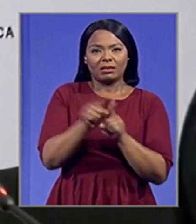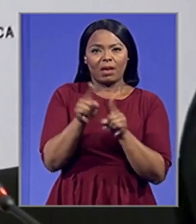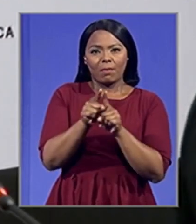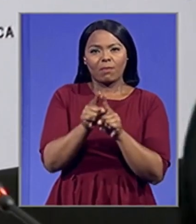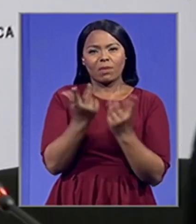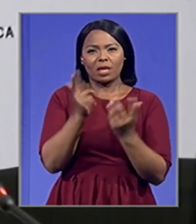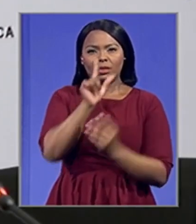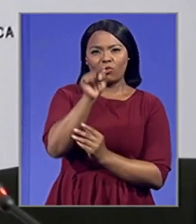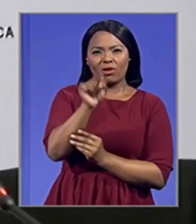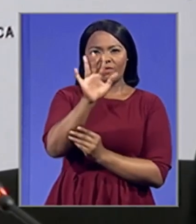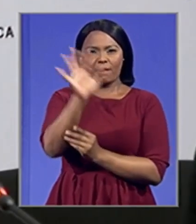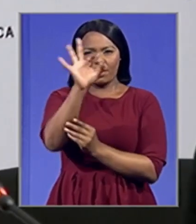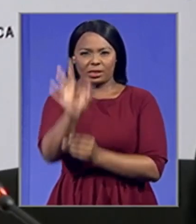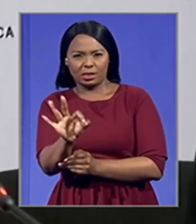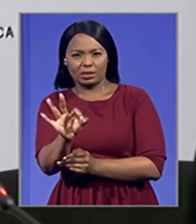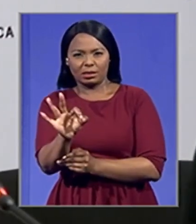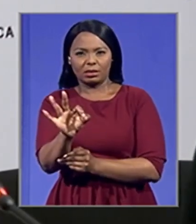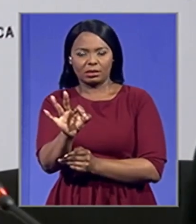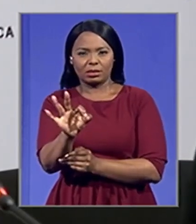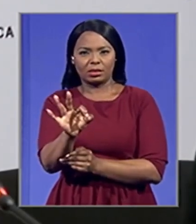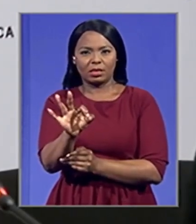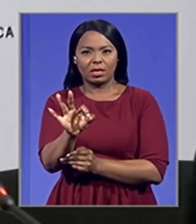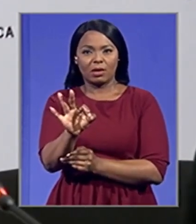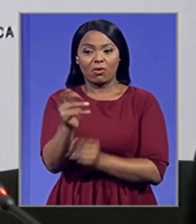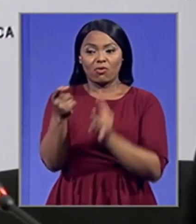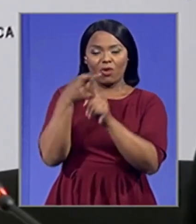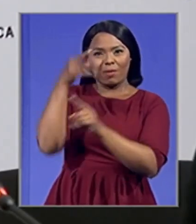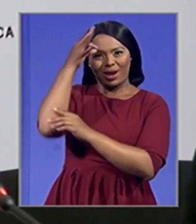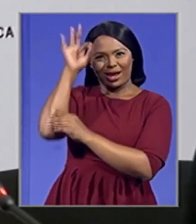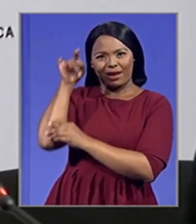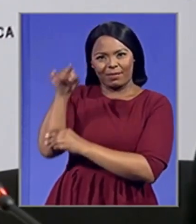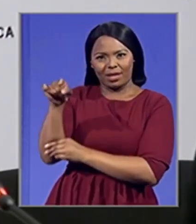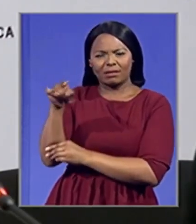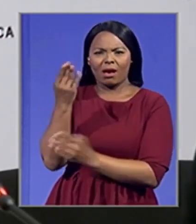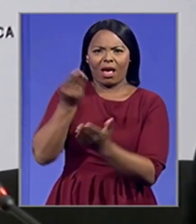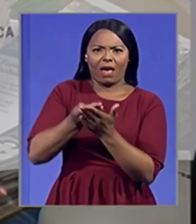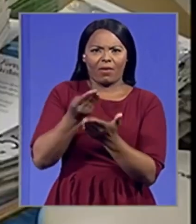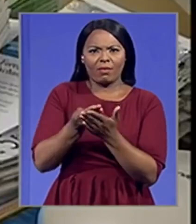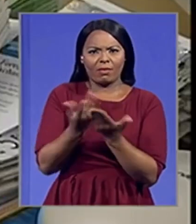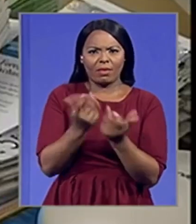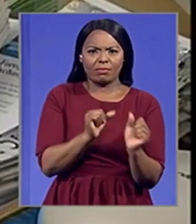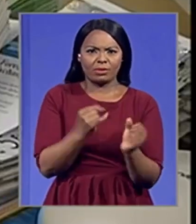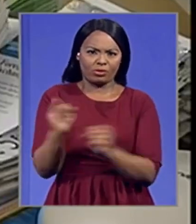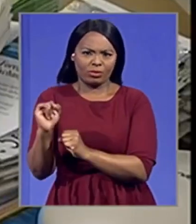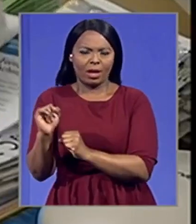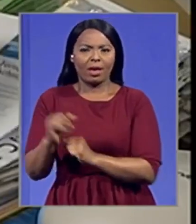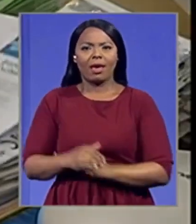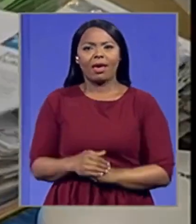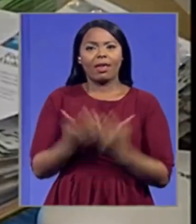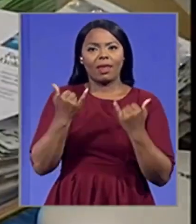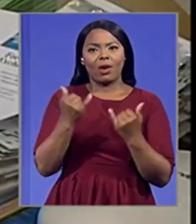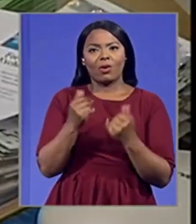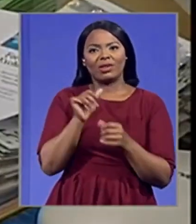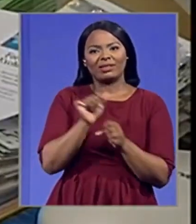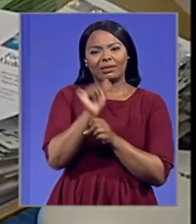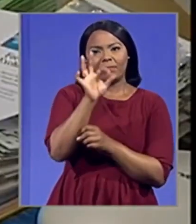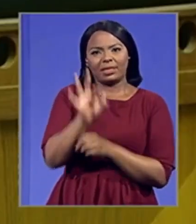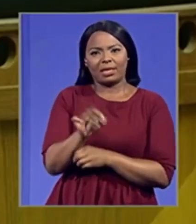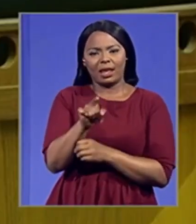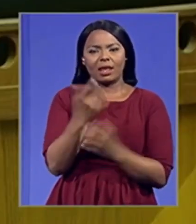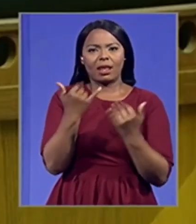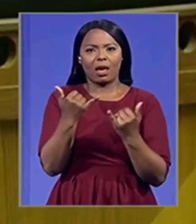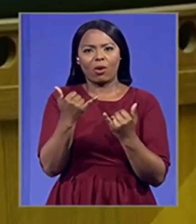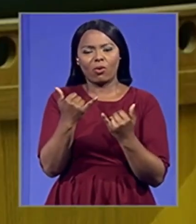of 7.5% by the government remains available. Dipersente tse 60 tsa tjhelete ya ditekanyetso